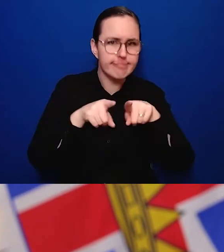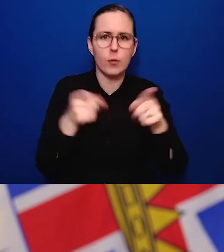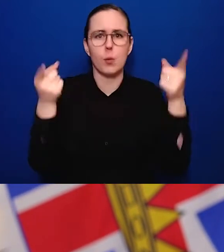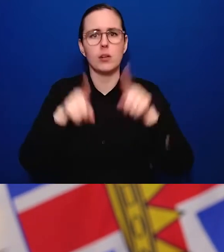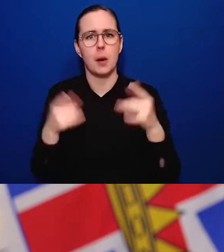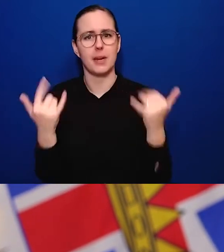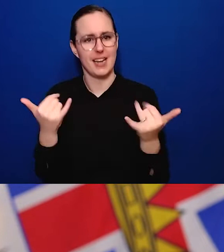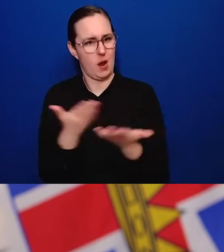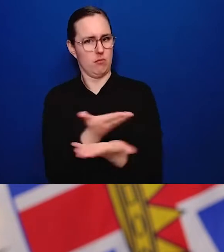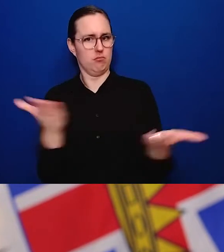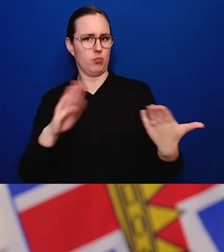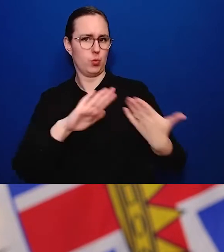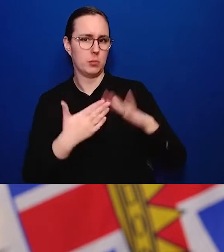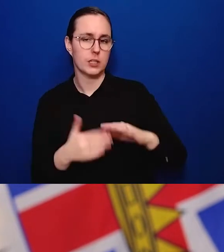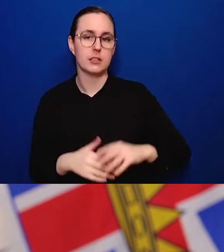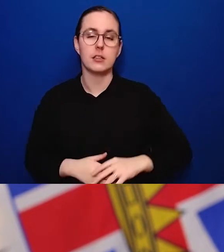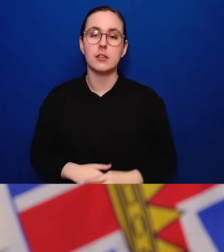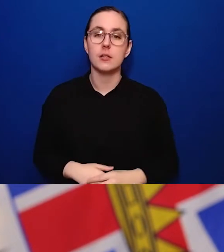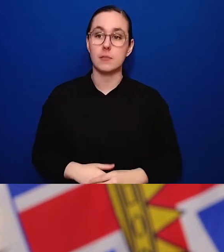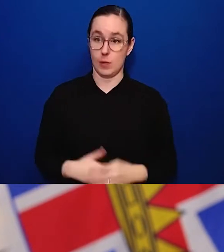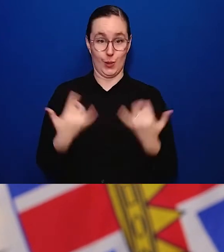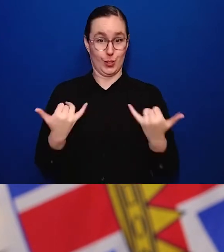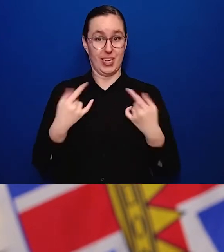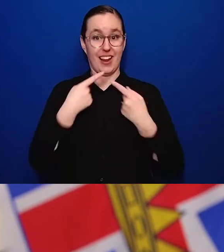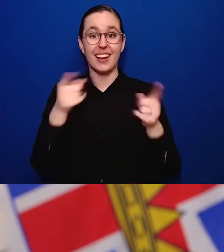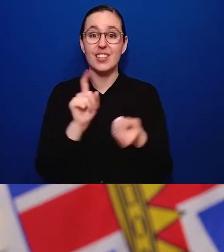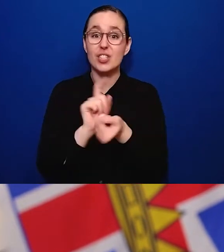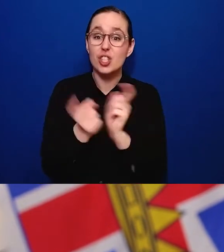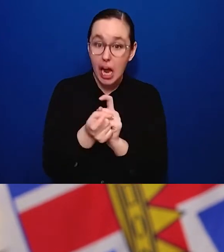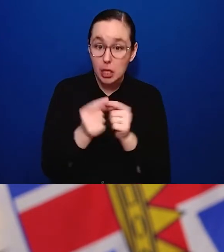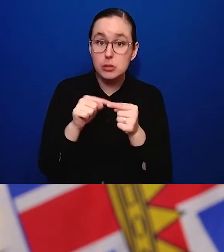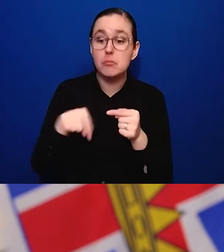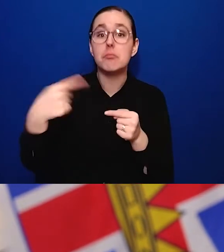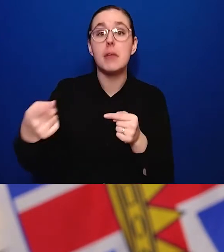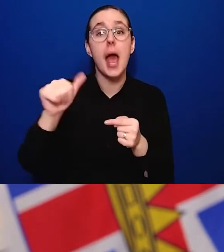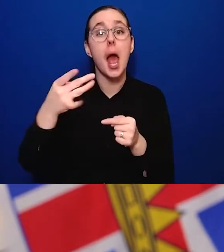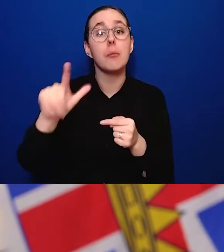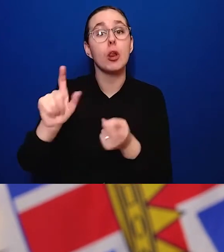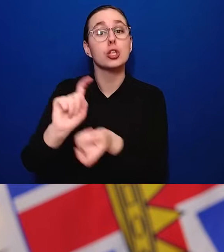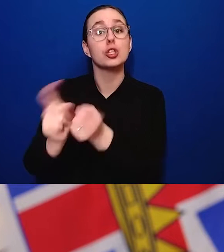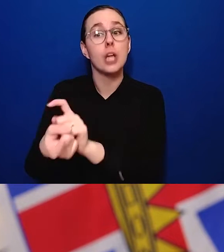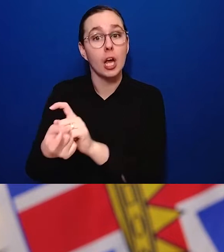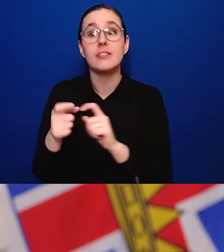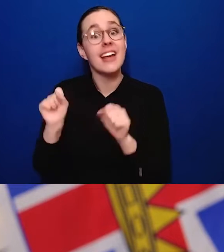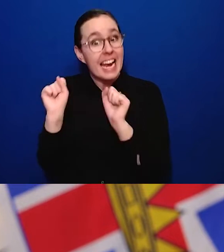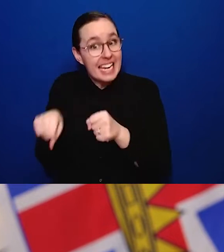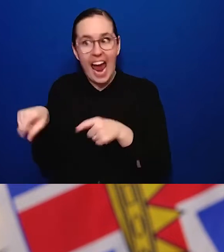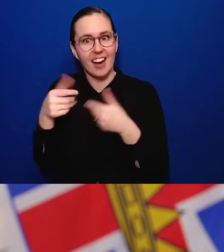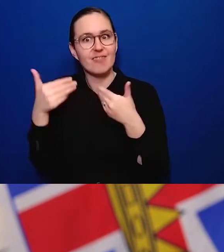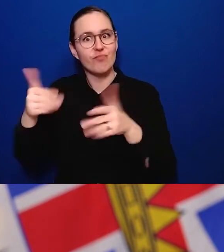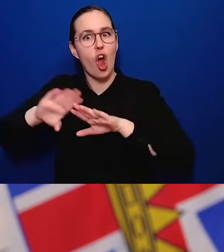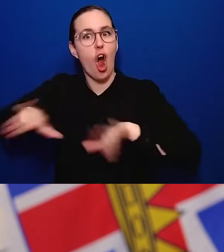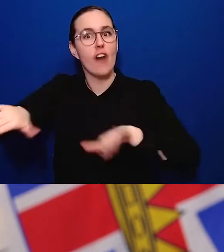for two very important reasons. First, because people in British Columbia have stepped up and protected themselves and their families